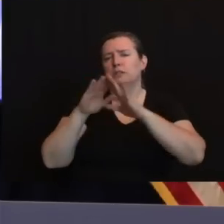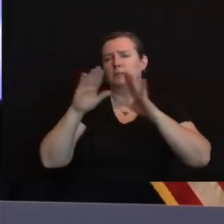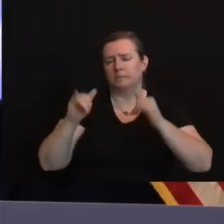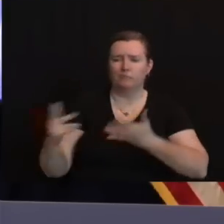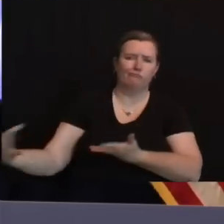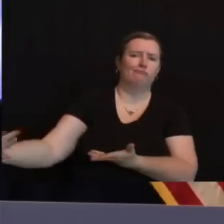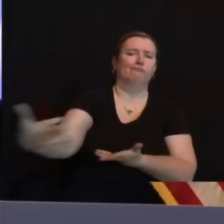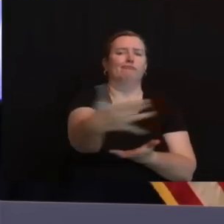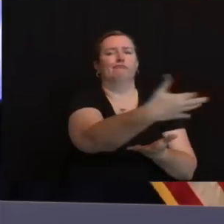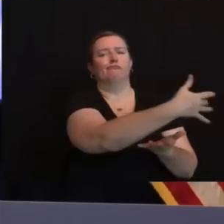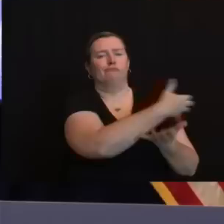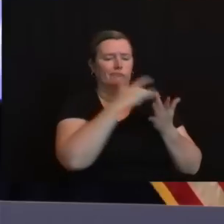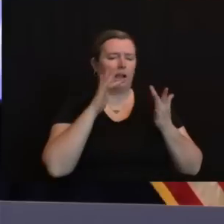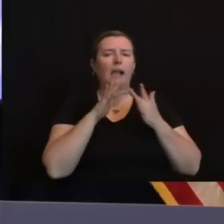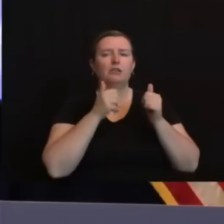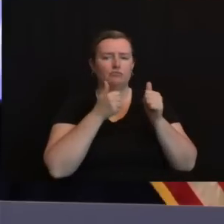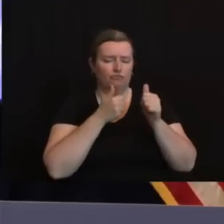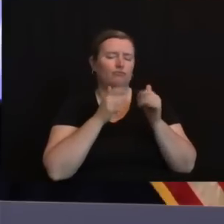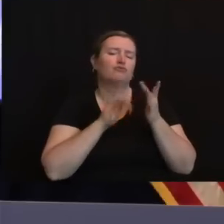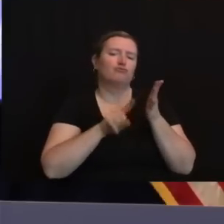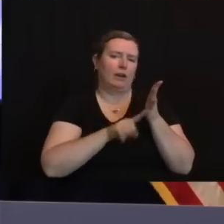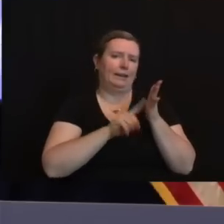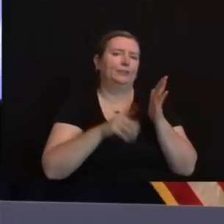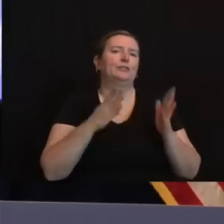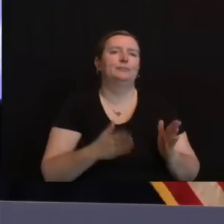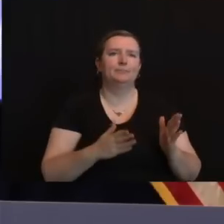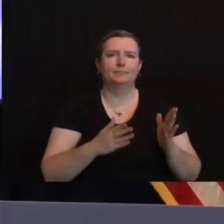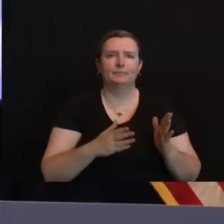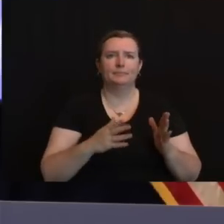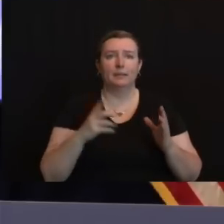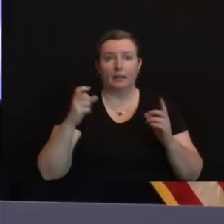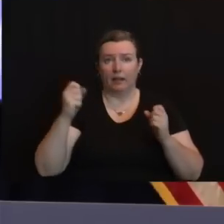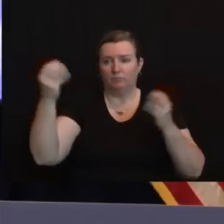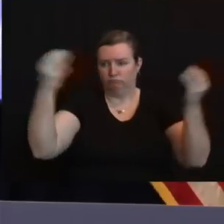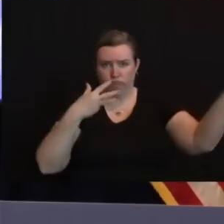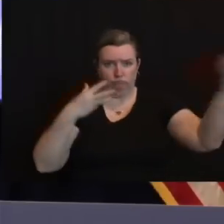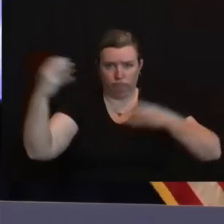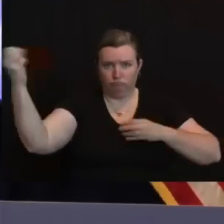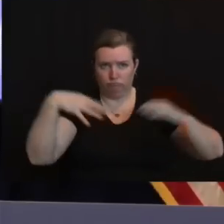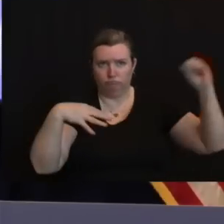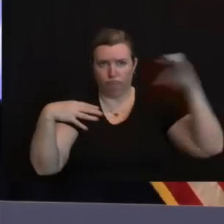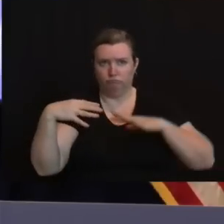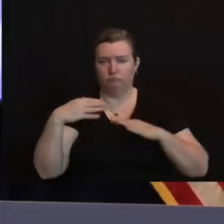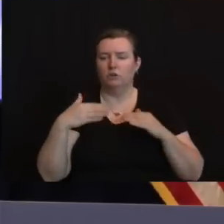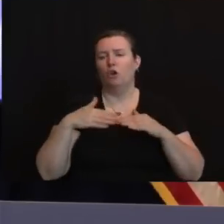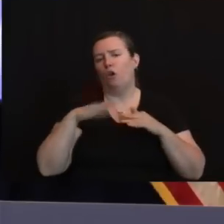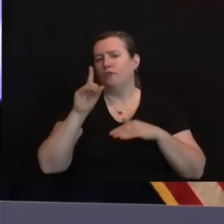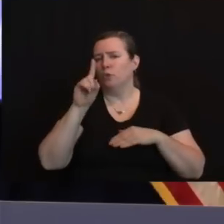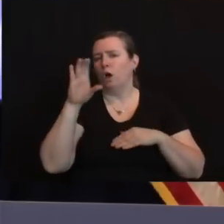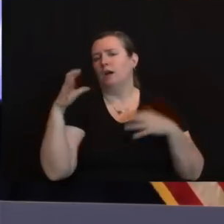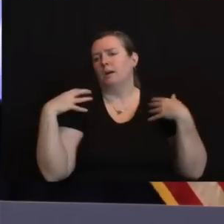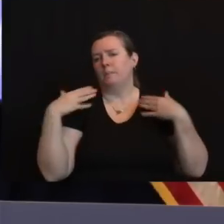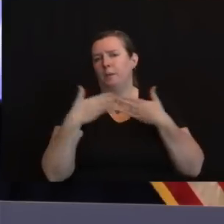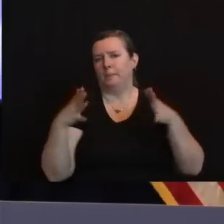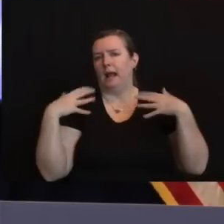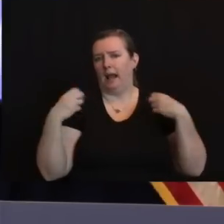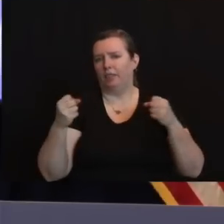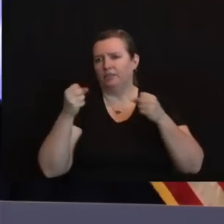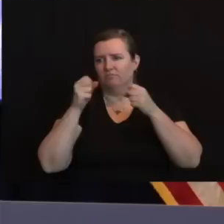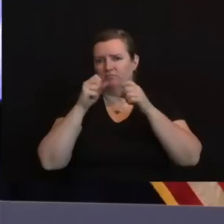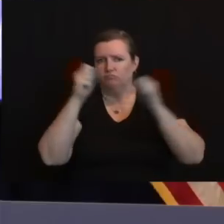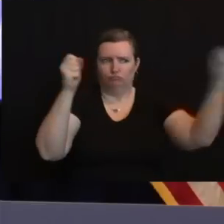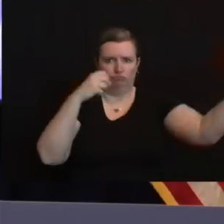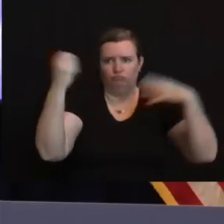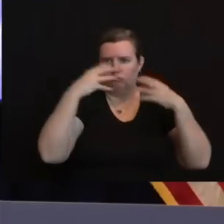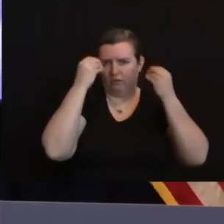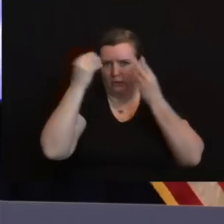from approximately 100 local and county health departments around the state. I want to thank all of the health departments for the